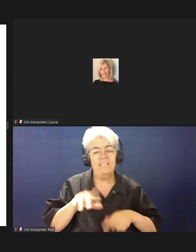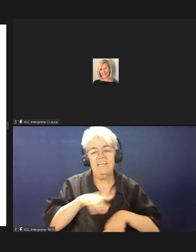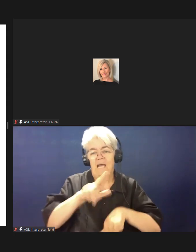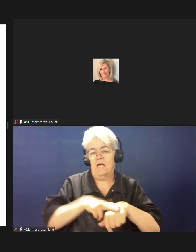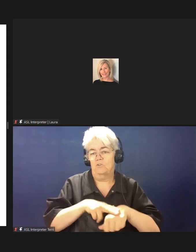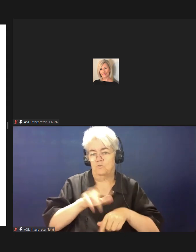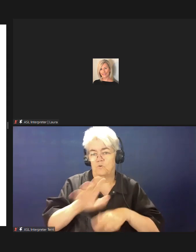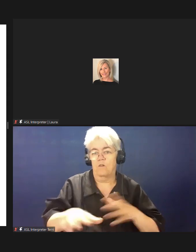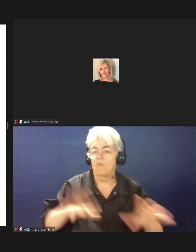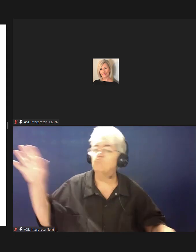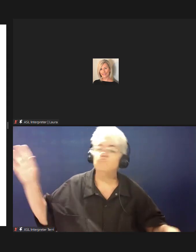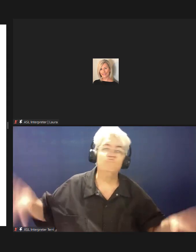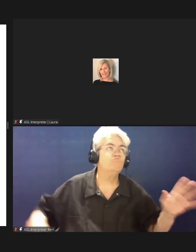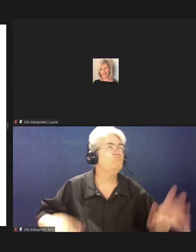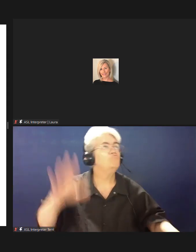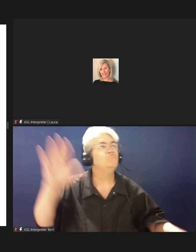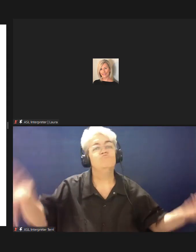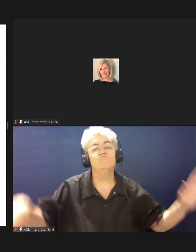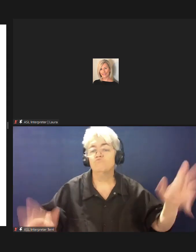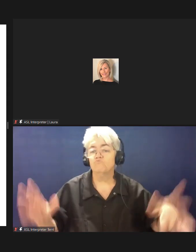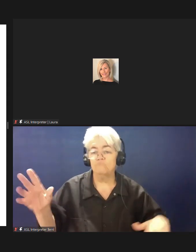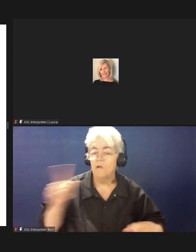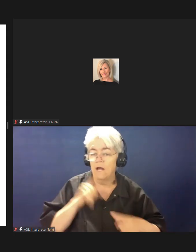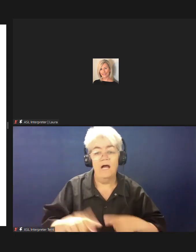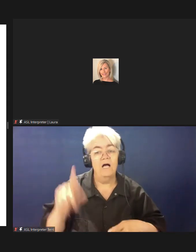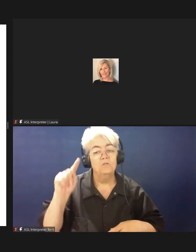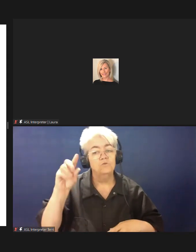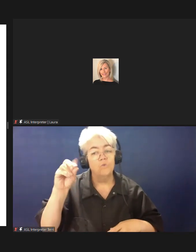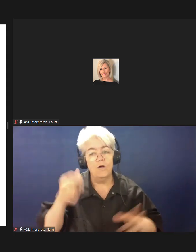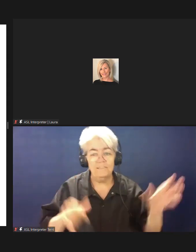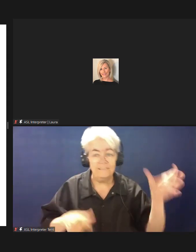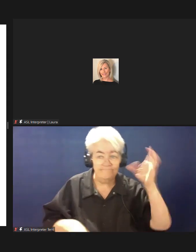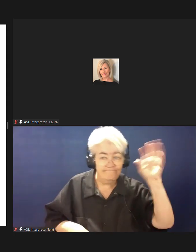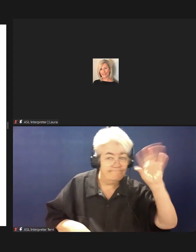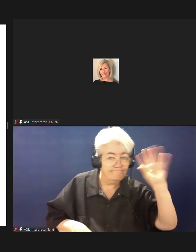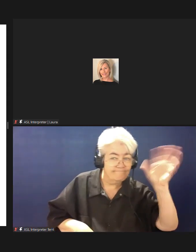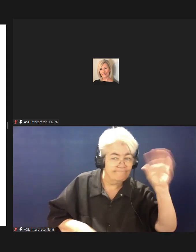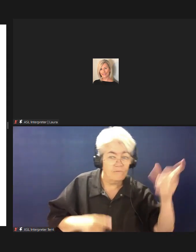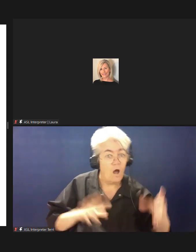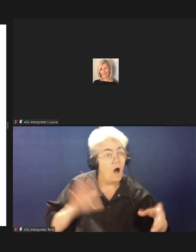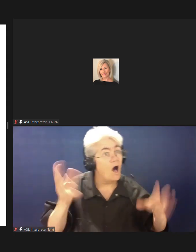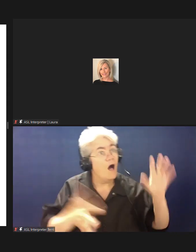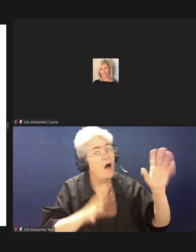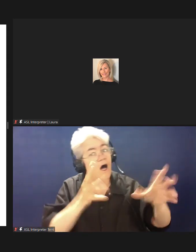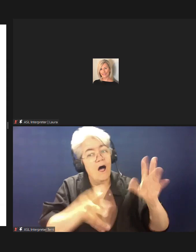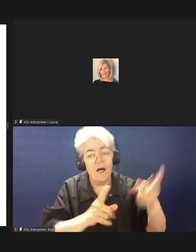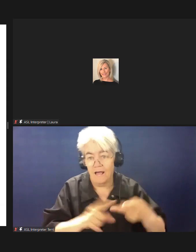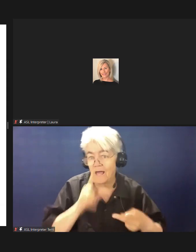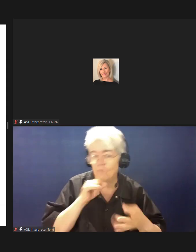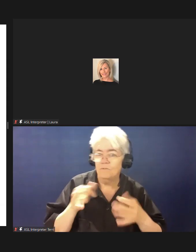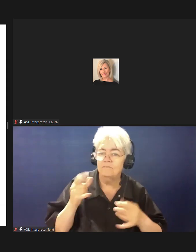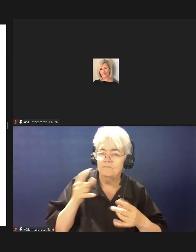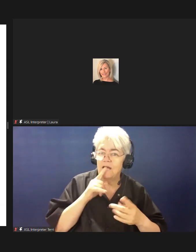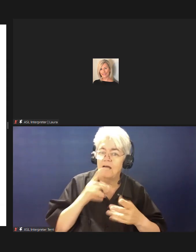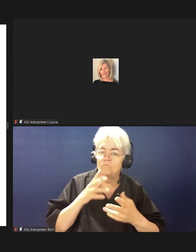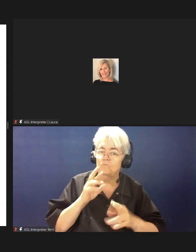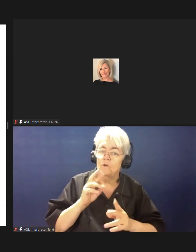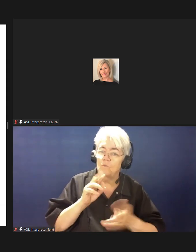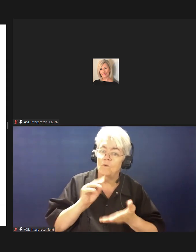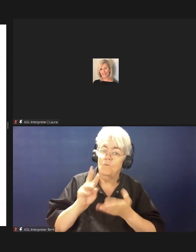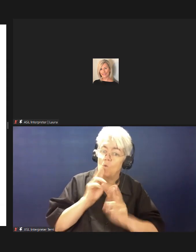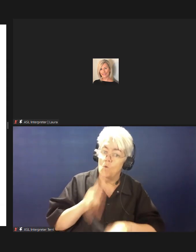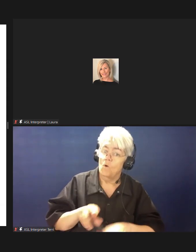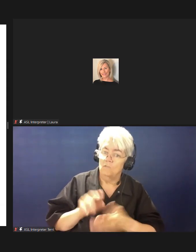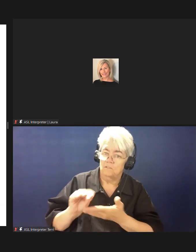directed. We want to use toys and distractors and rewards effectively. And then we want to document the screening